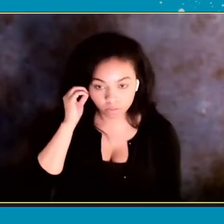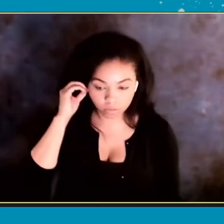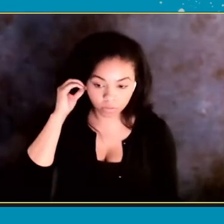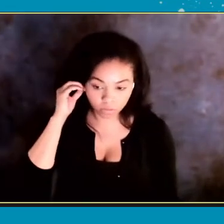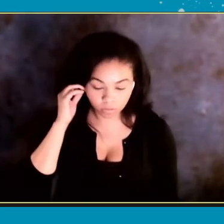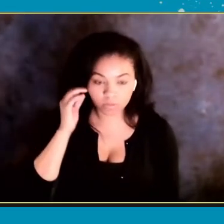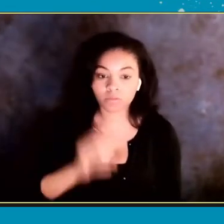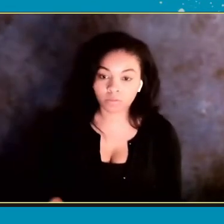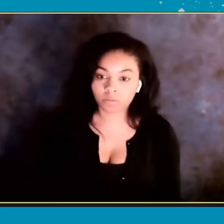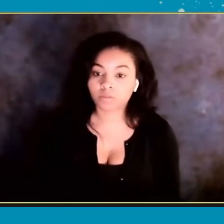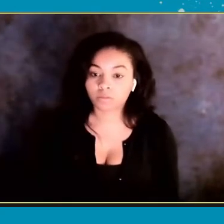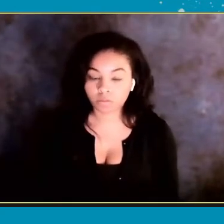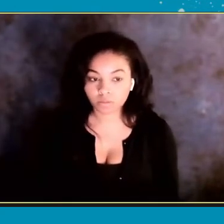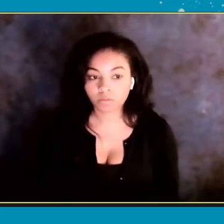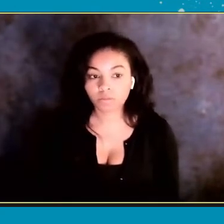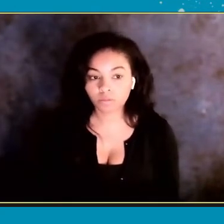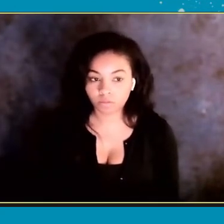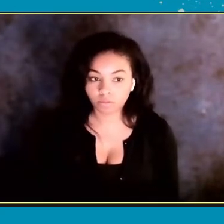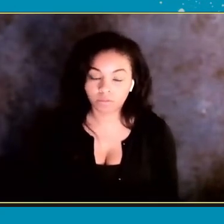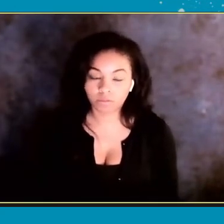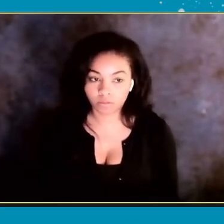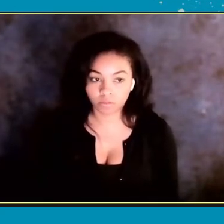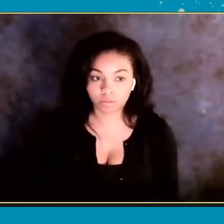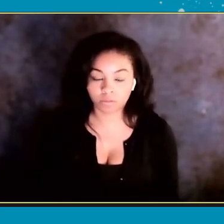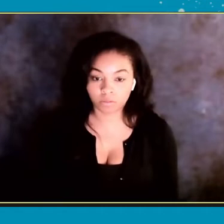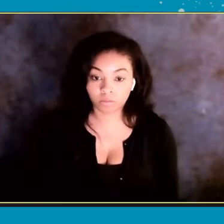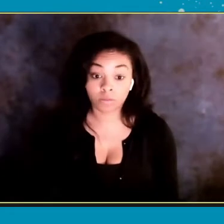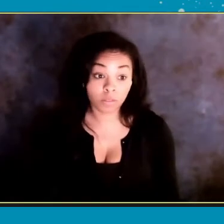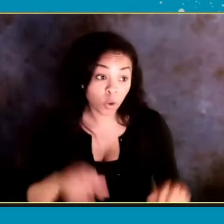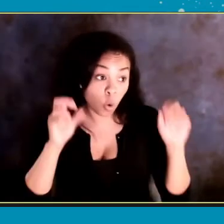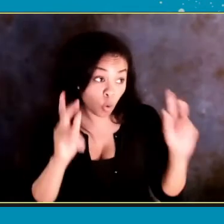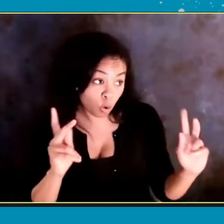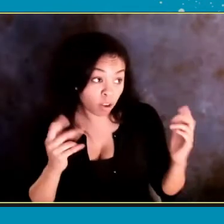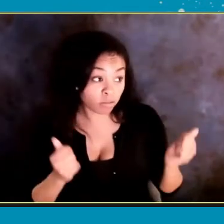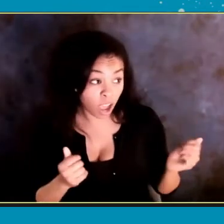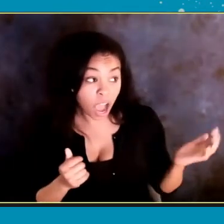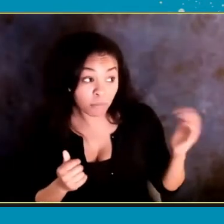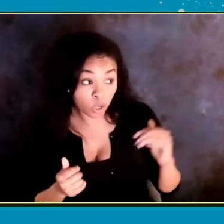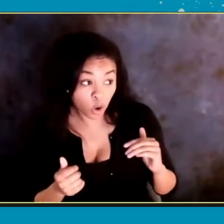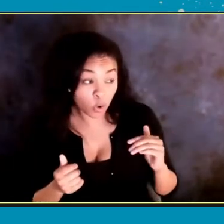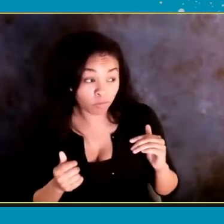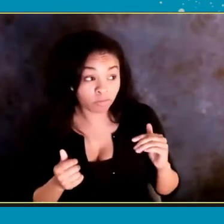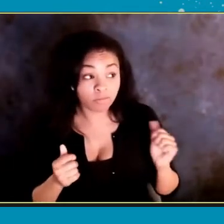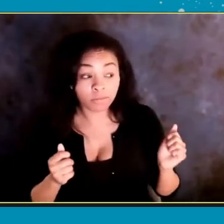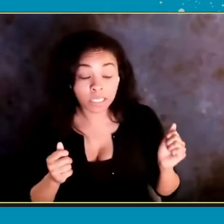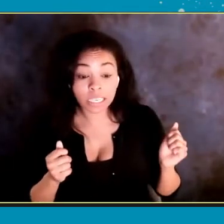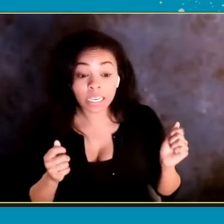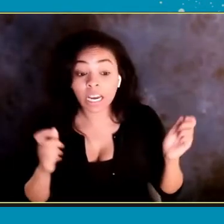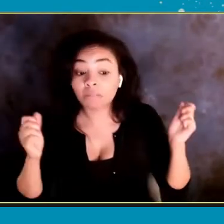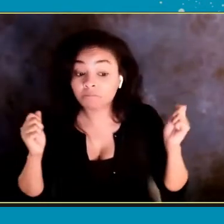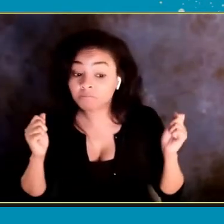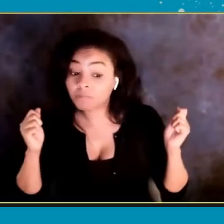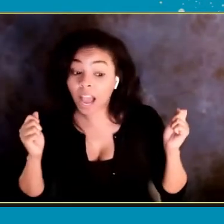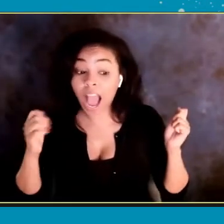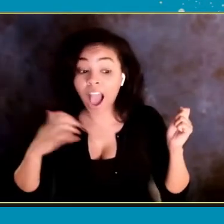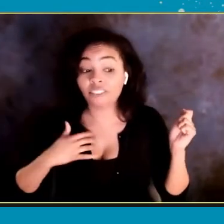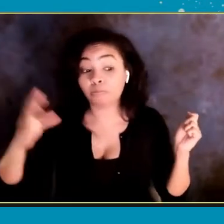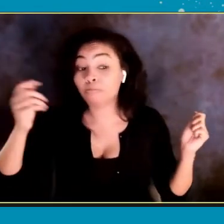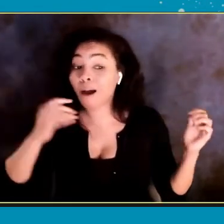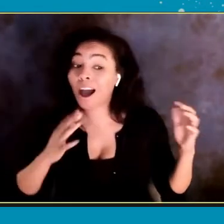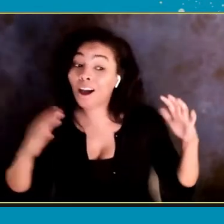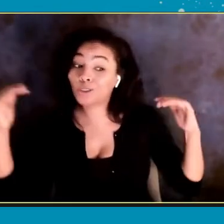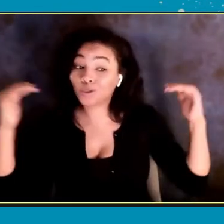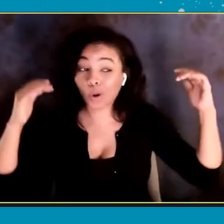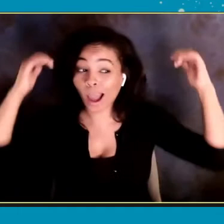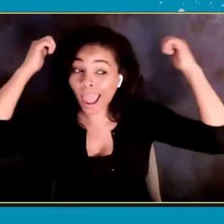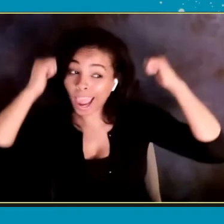Okay, guys, I'm going over here and get my judge I got my grown folks hair on. I